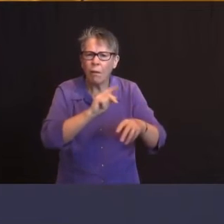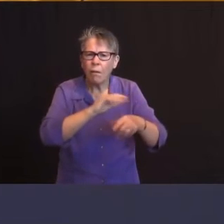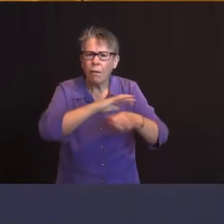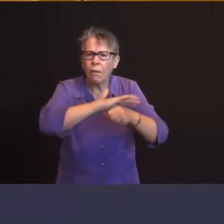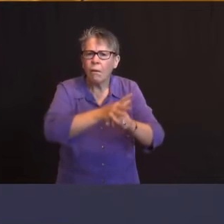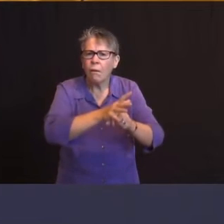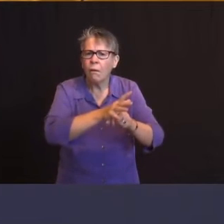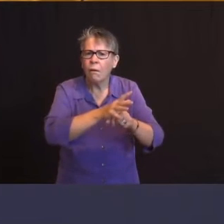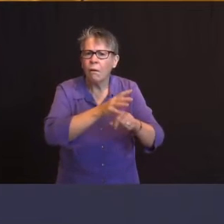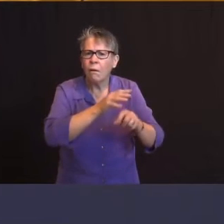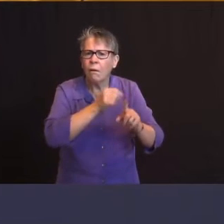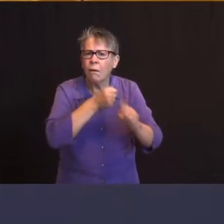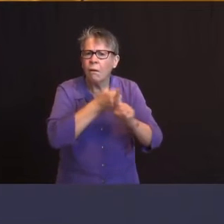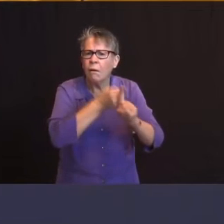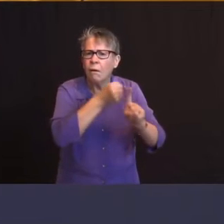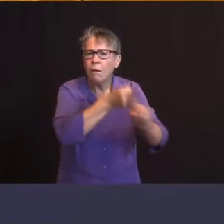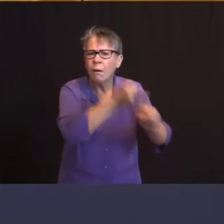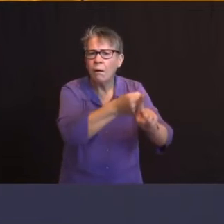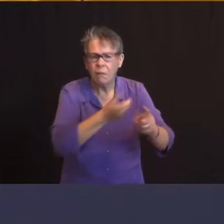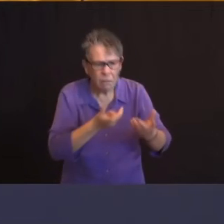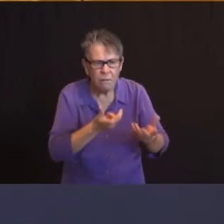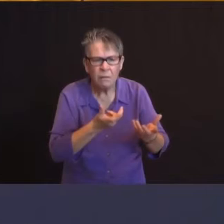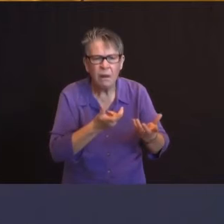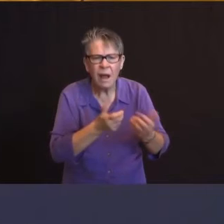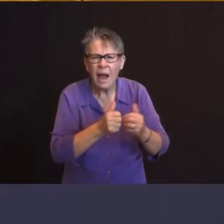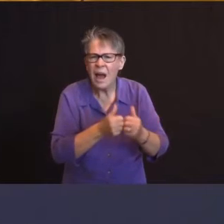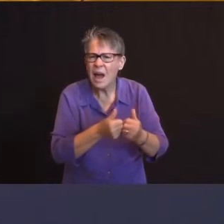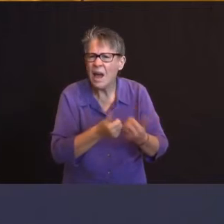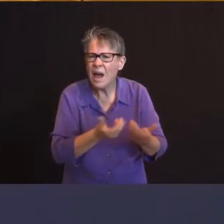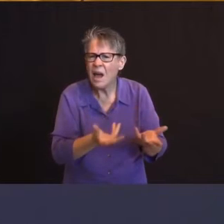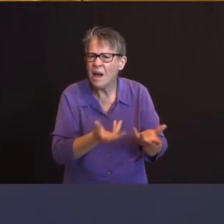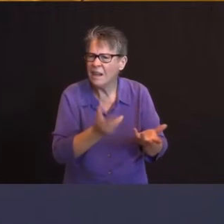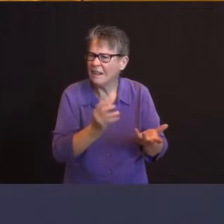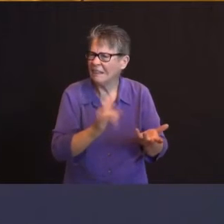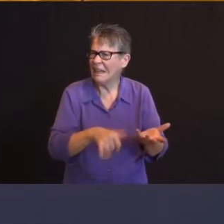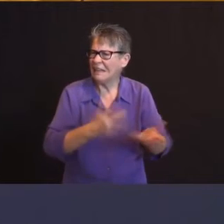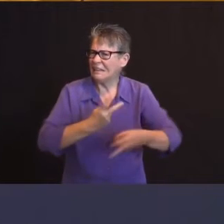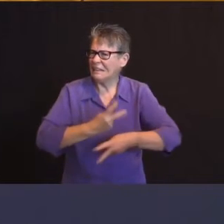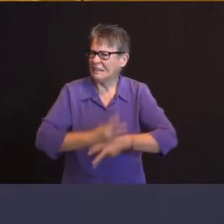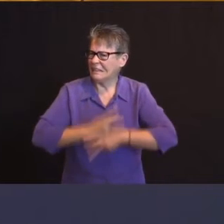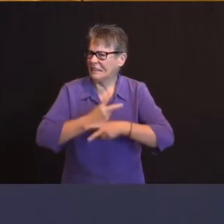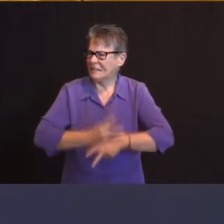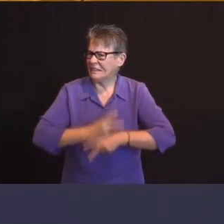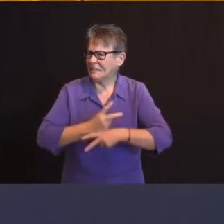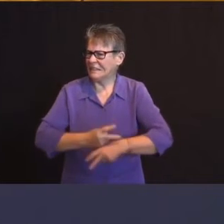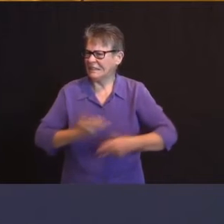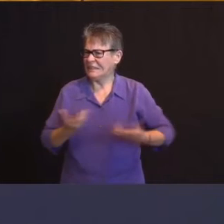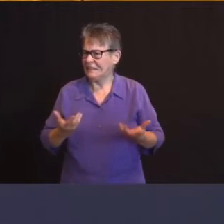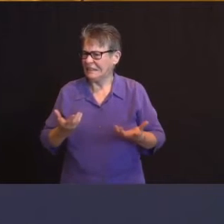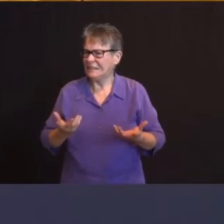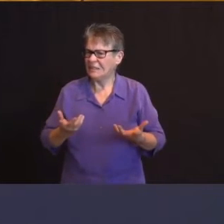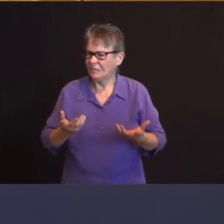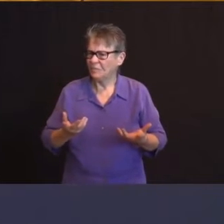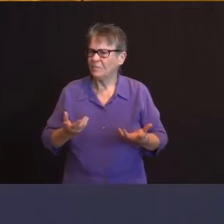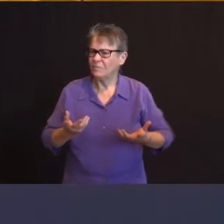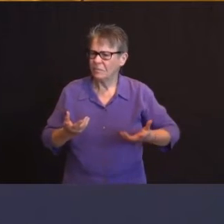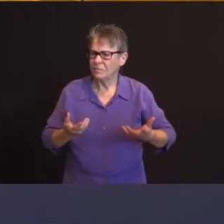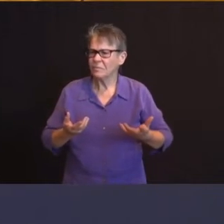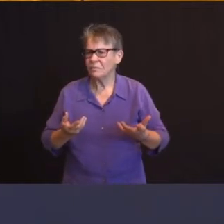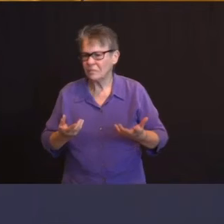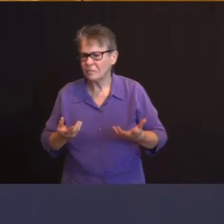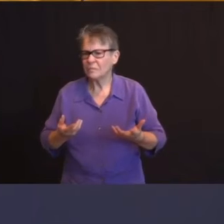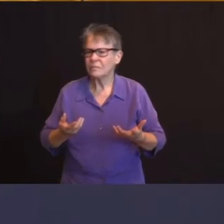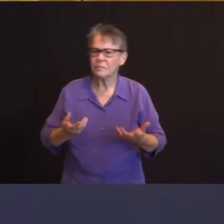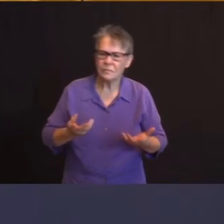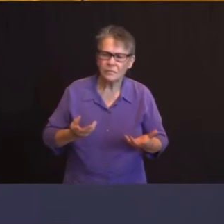surgically strike, we will strike. And we did that with indoor dining after 10 o'clock. We did it with bar seating. And we watch